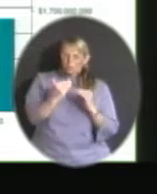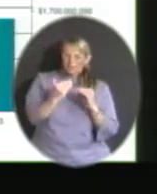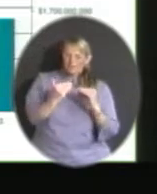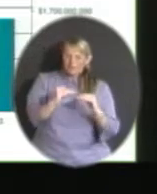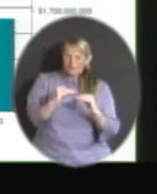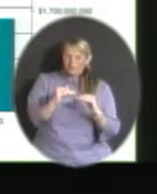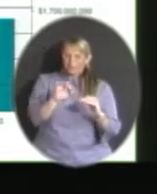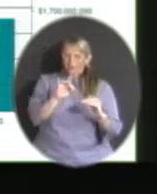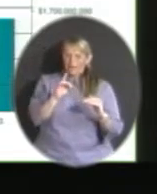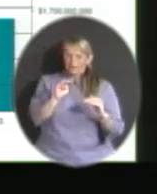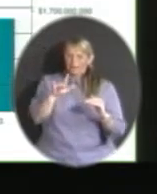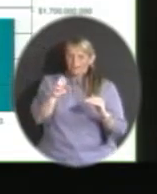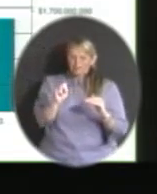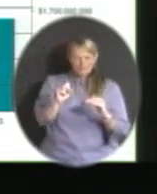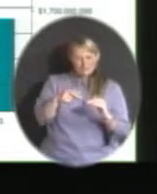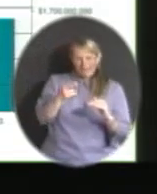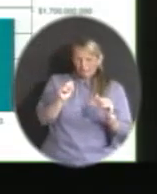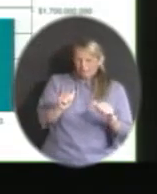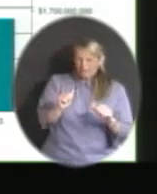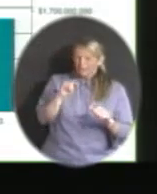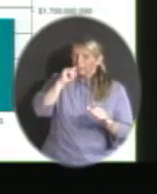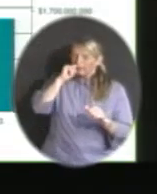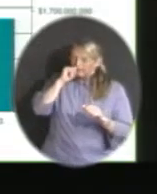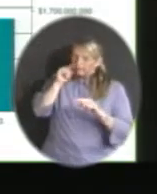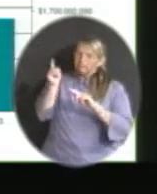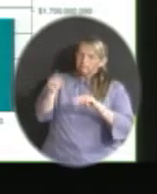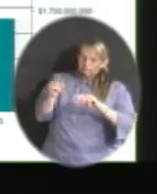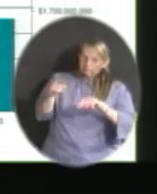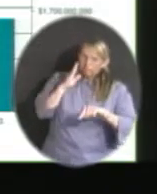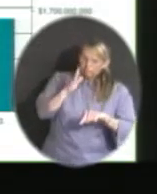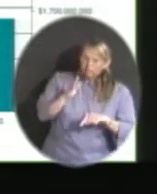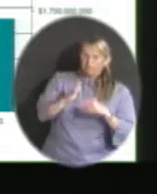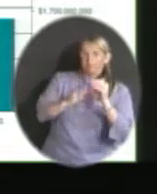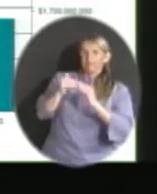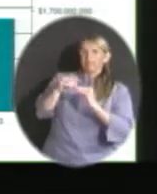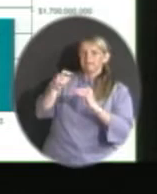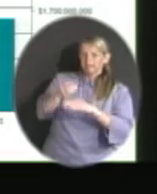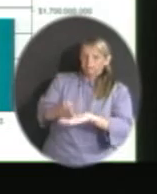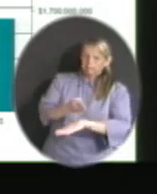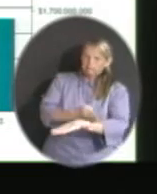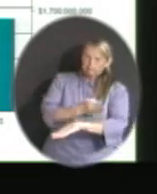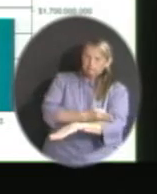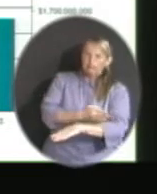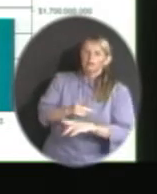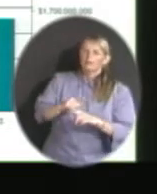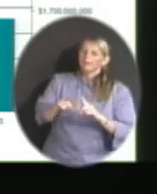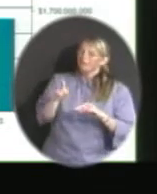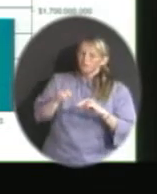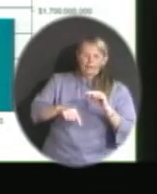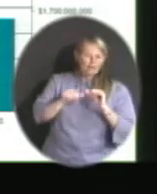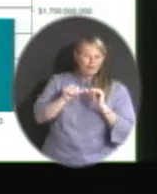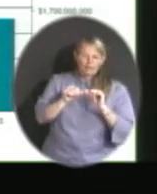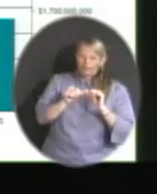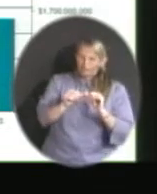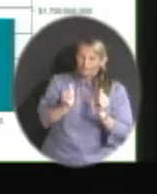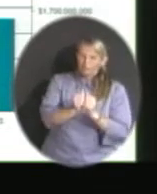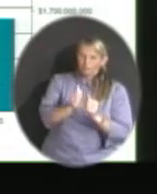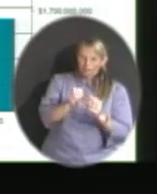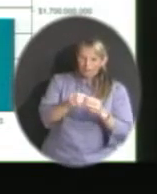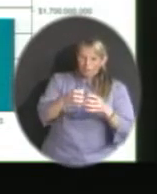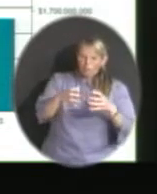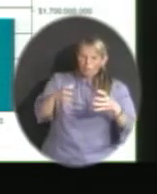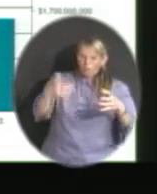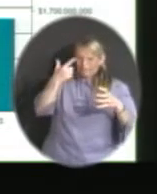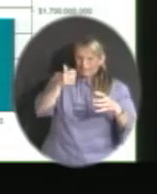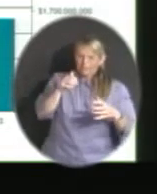can go. Kids are coming, buildings need work, but you really can't keep pace with that growth because your assessed valuation isn't growing,